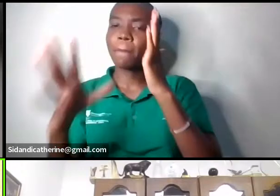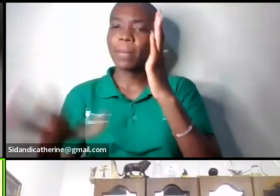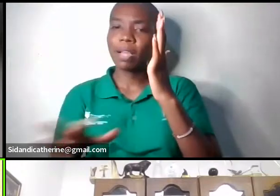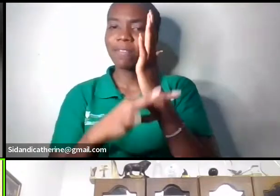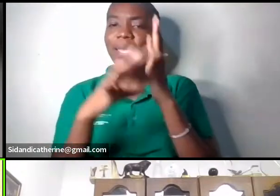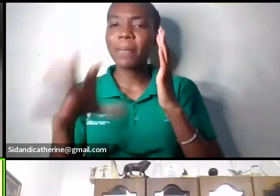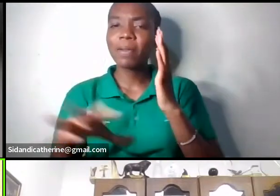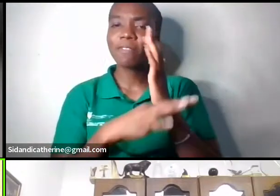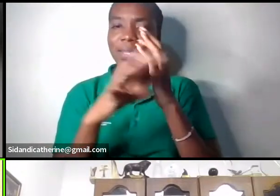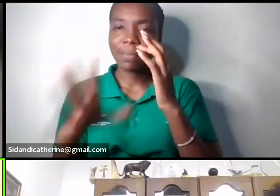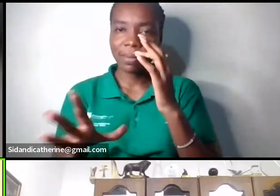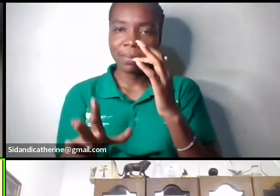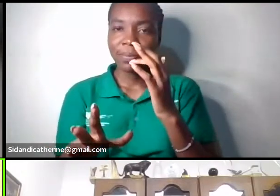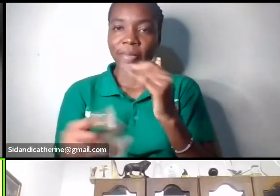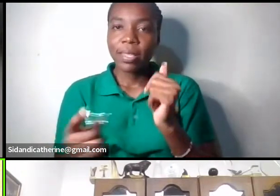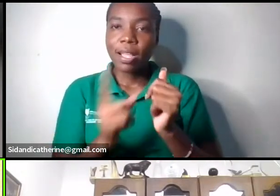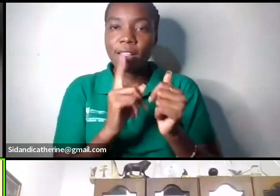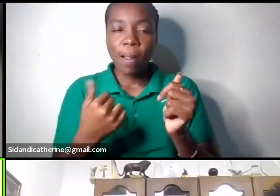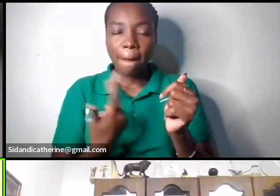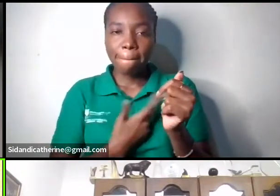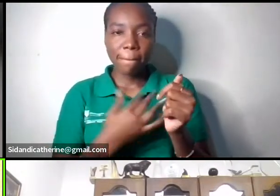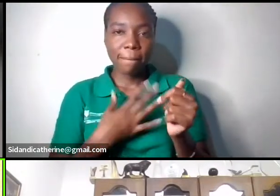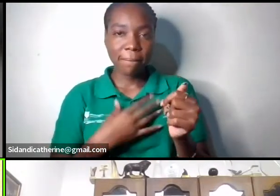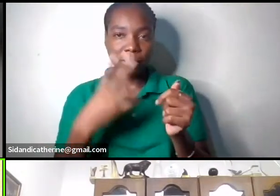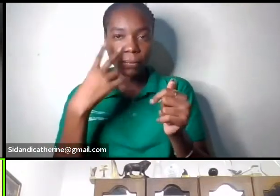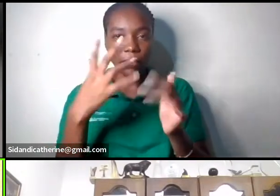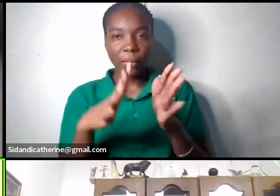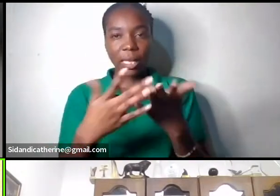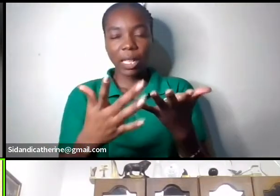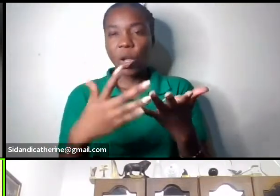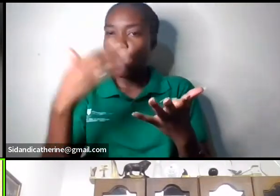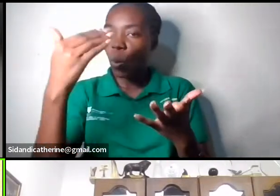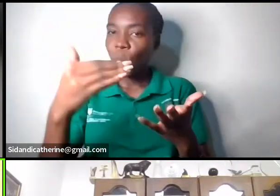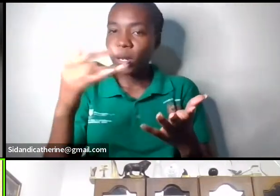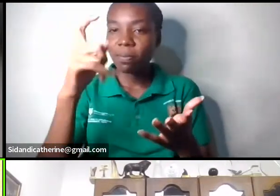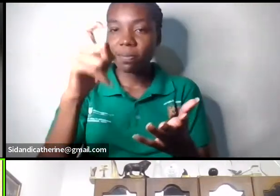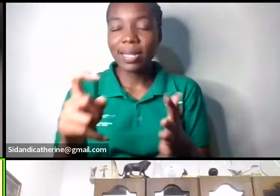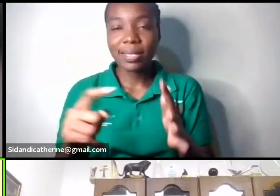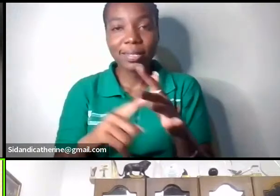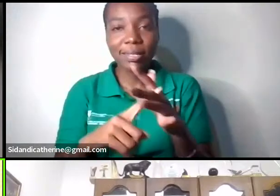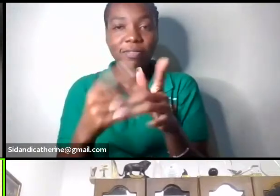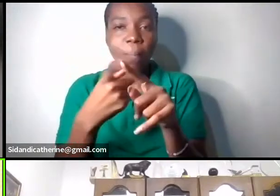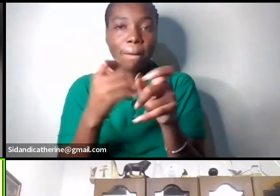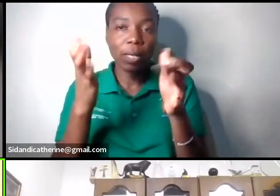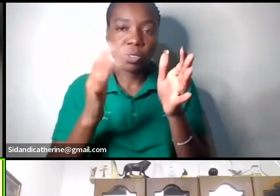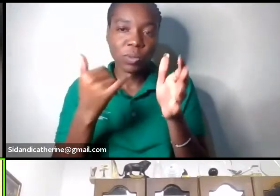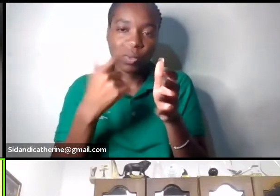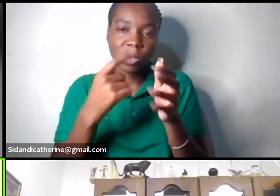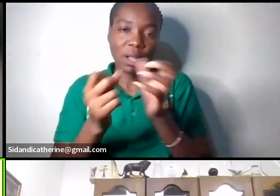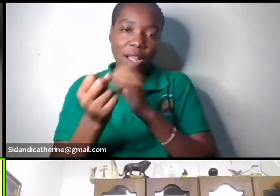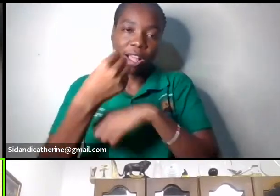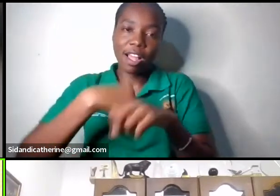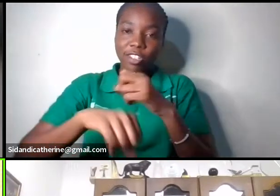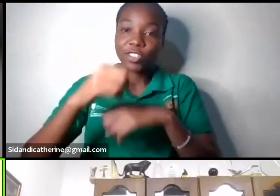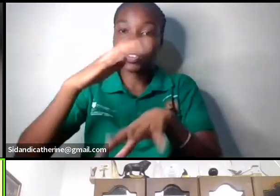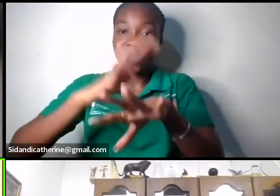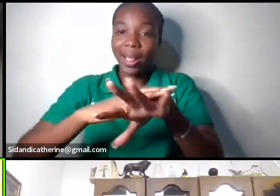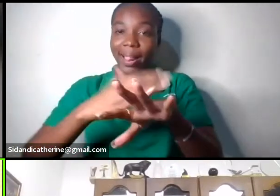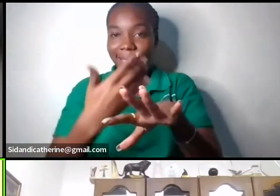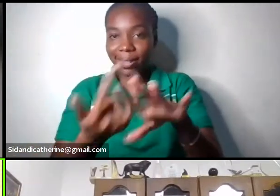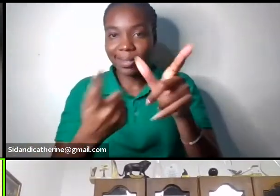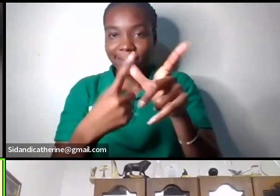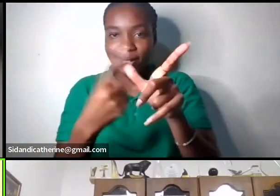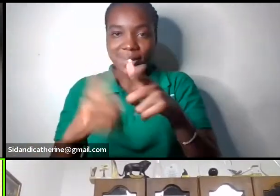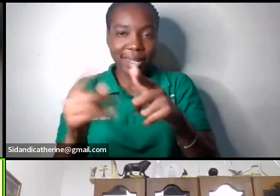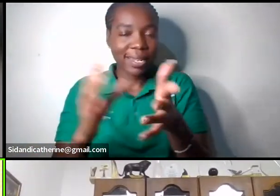starts from, this is the way I see it. It always starts from someone doing something somehow rudimentary, learning the art, because